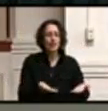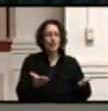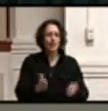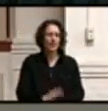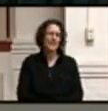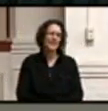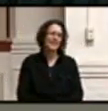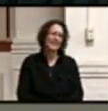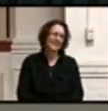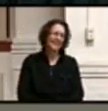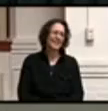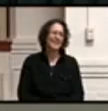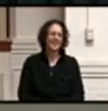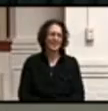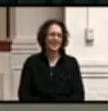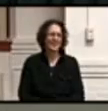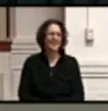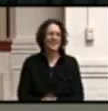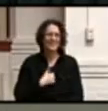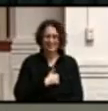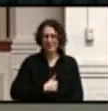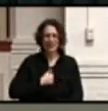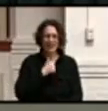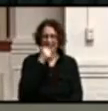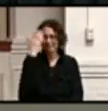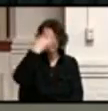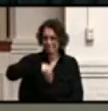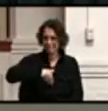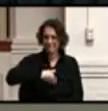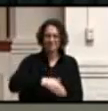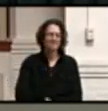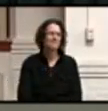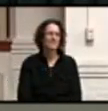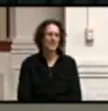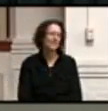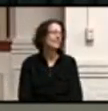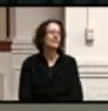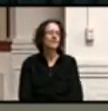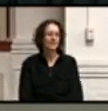about Items ago. Because they're all kept sitting here.